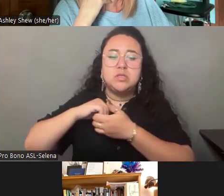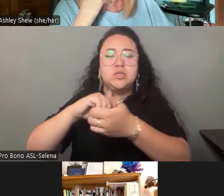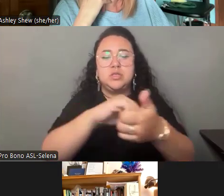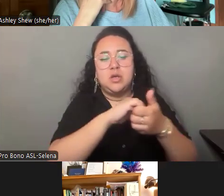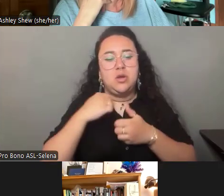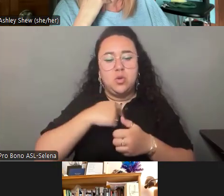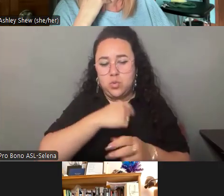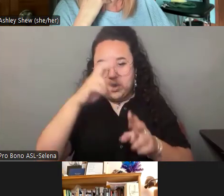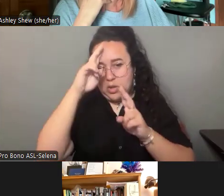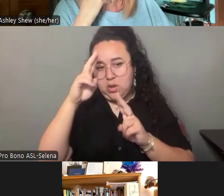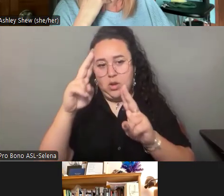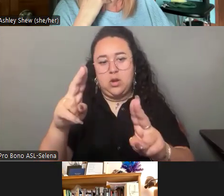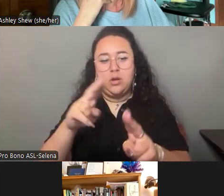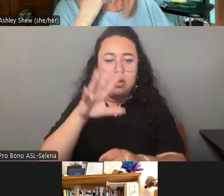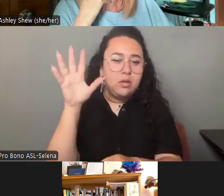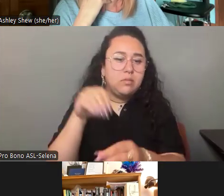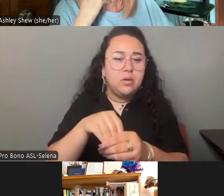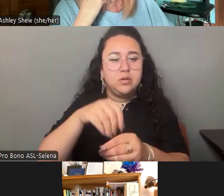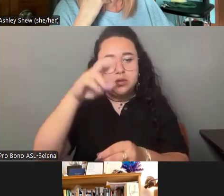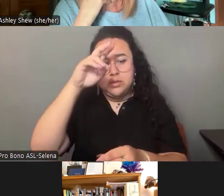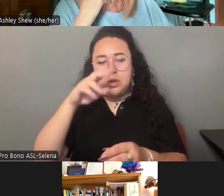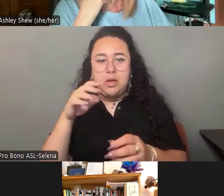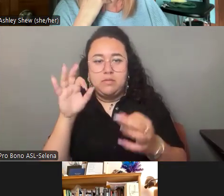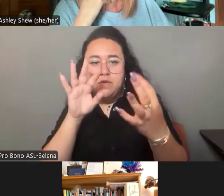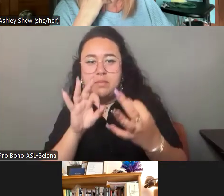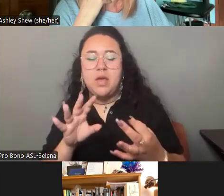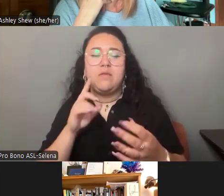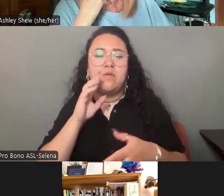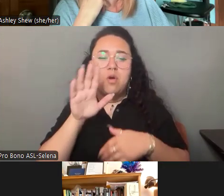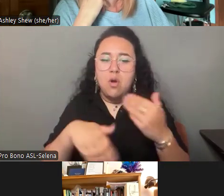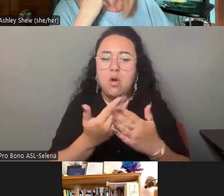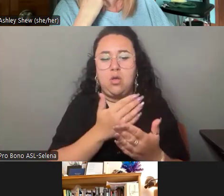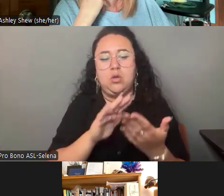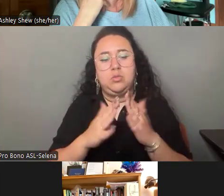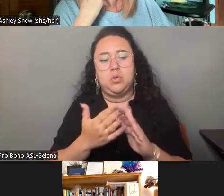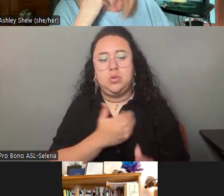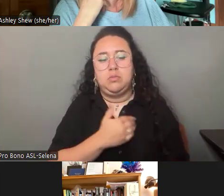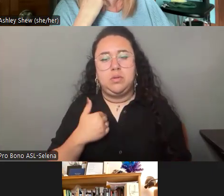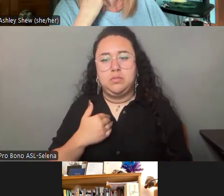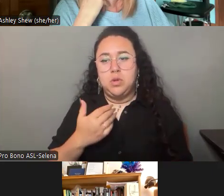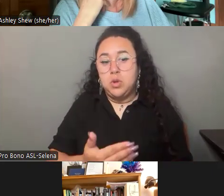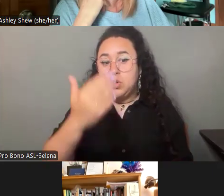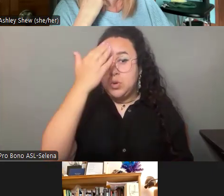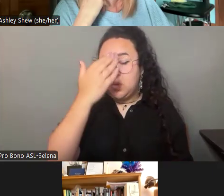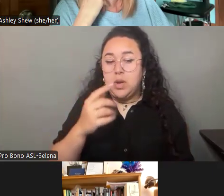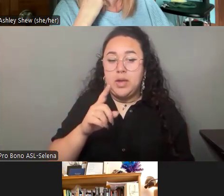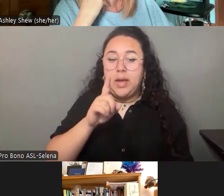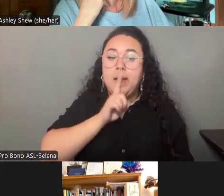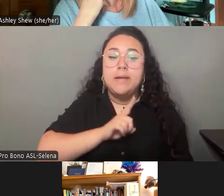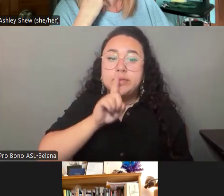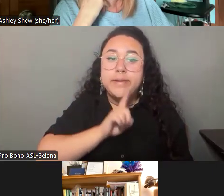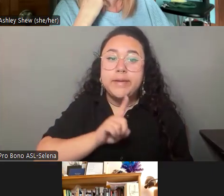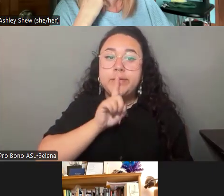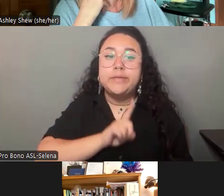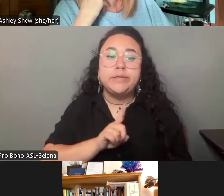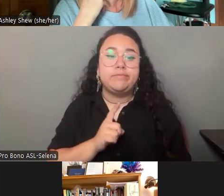insights and participation of all of our community members, knowing that isolation undermines